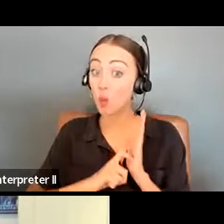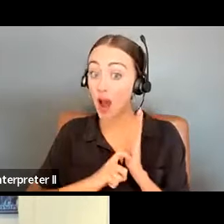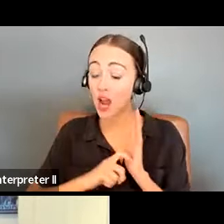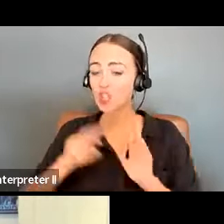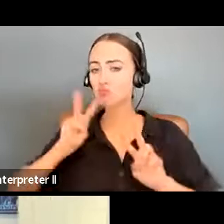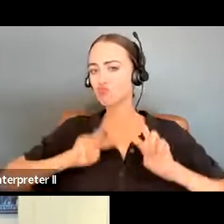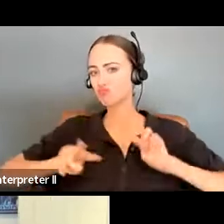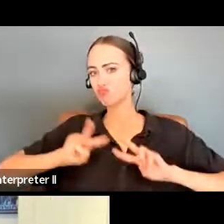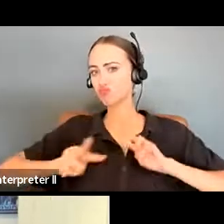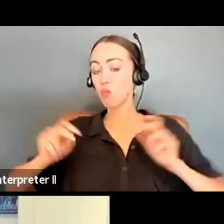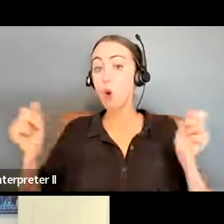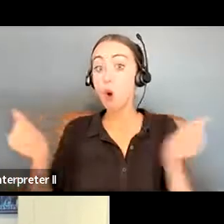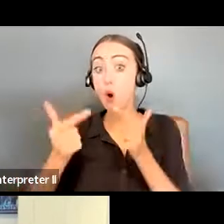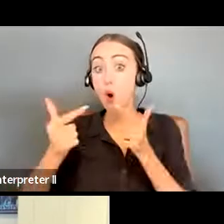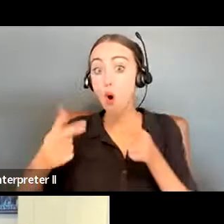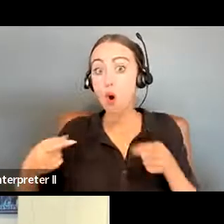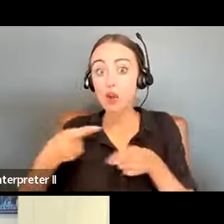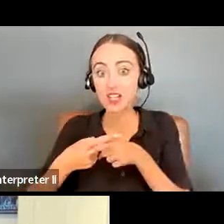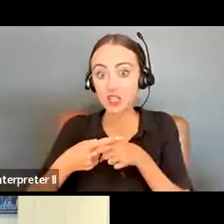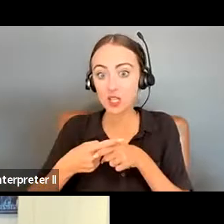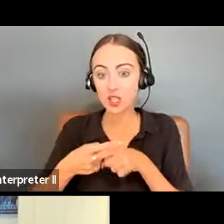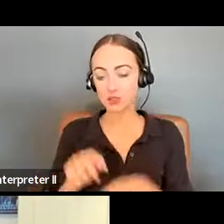evaluate all intersections for this purpose.